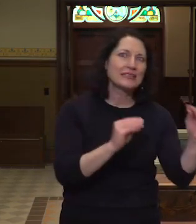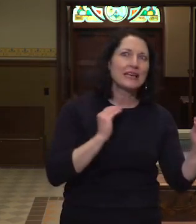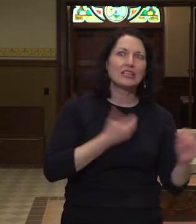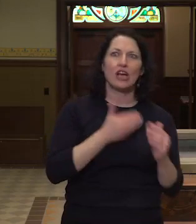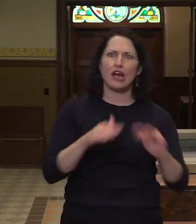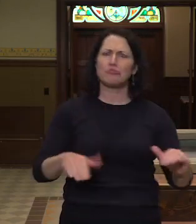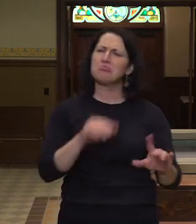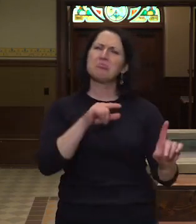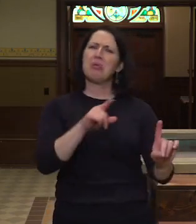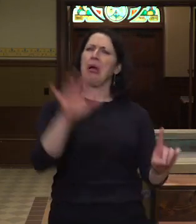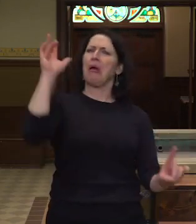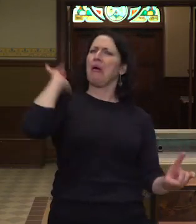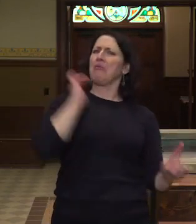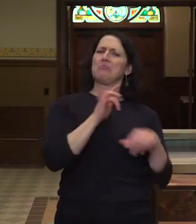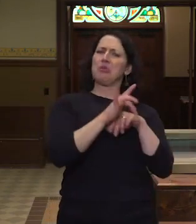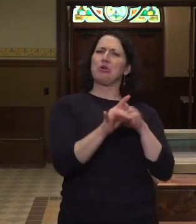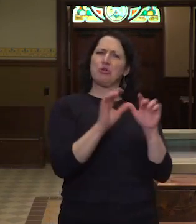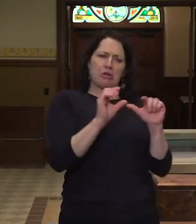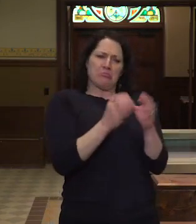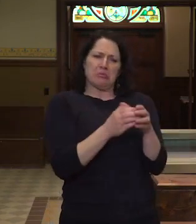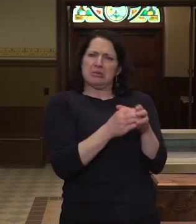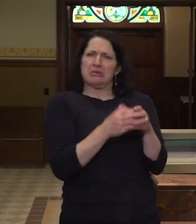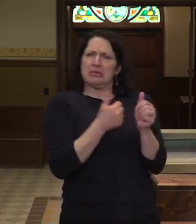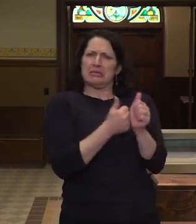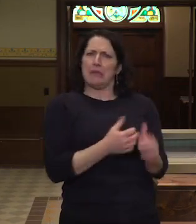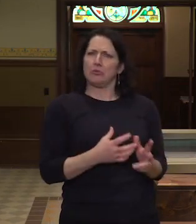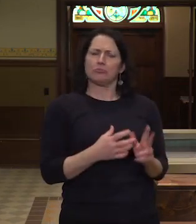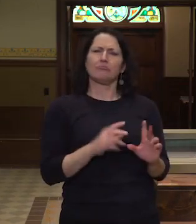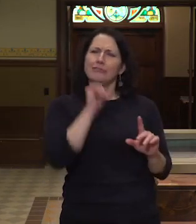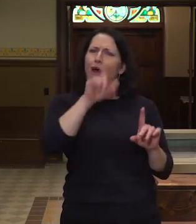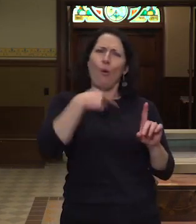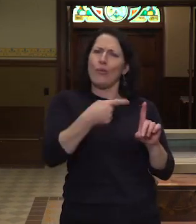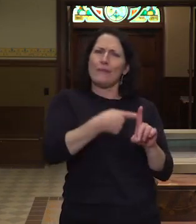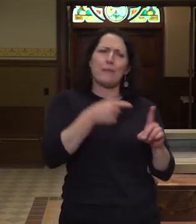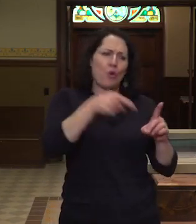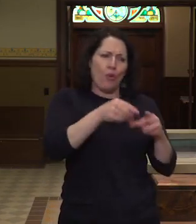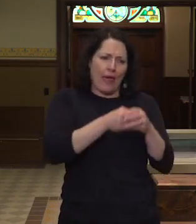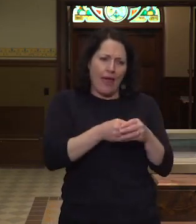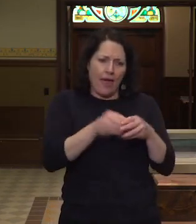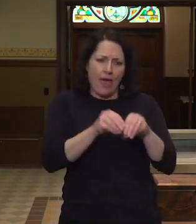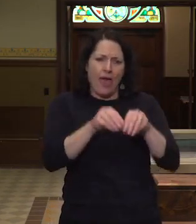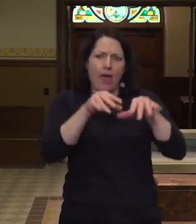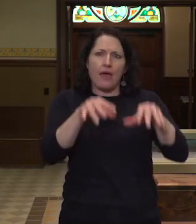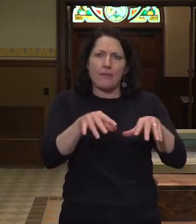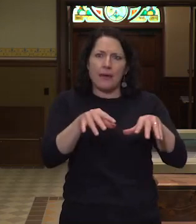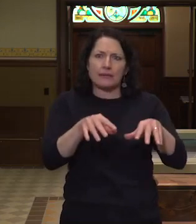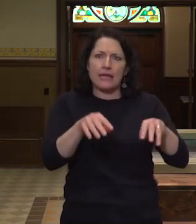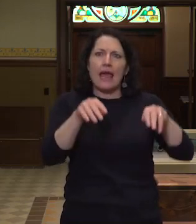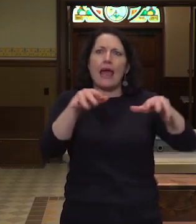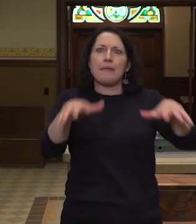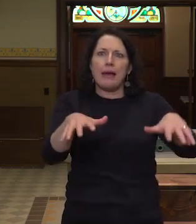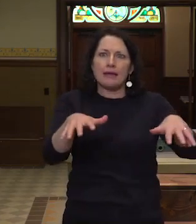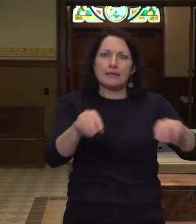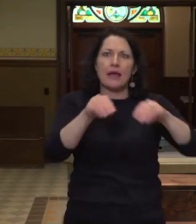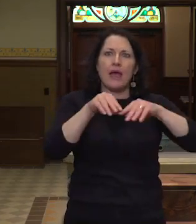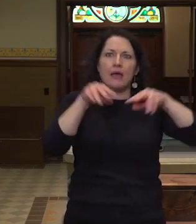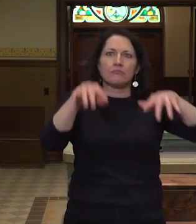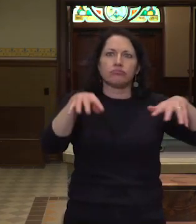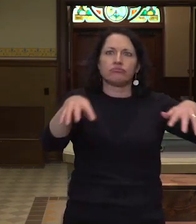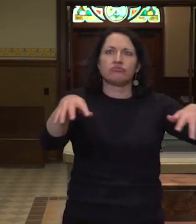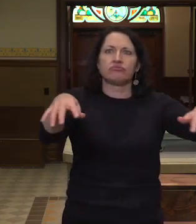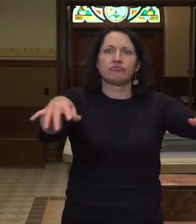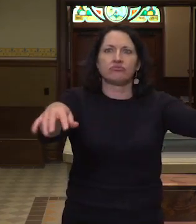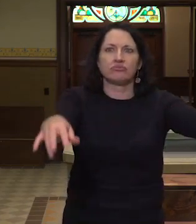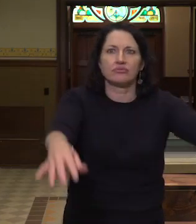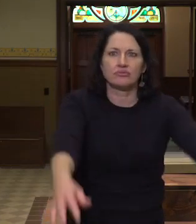early disciples, but they had to pass it on. And then the people that they passed it on to, they had to pass it on.